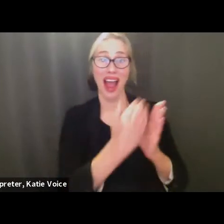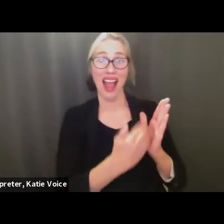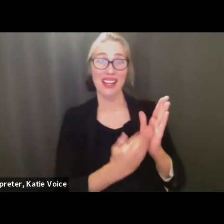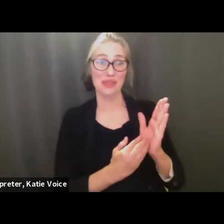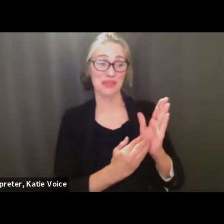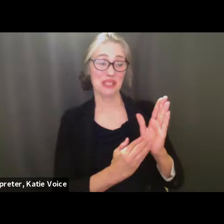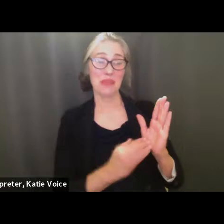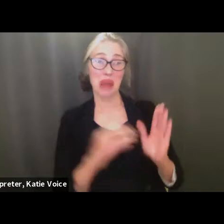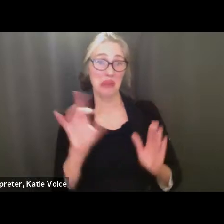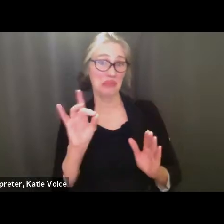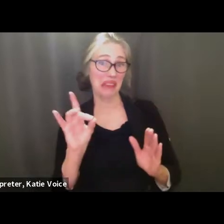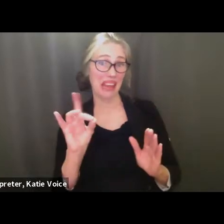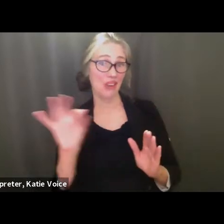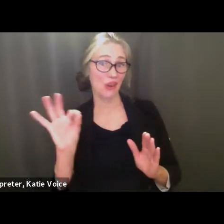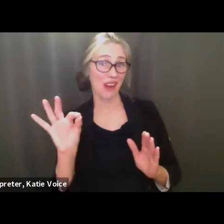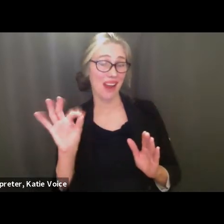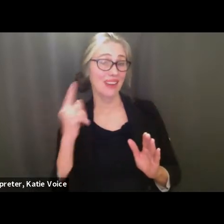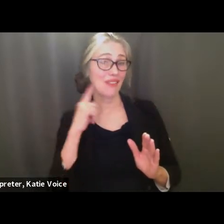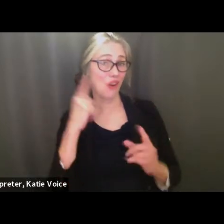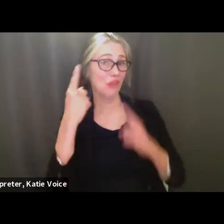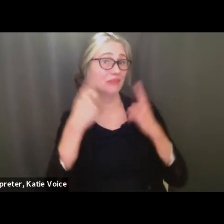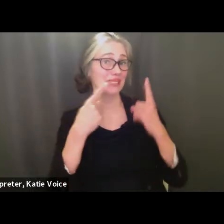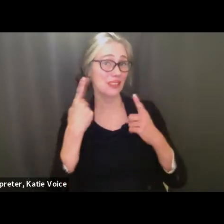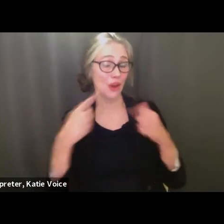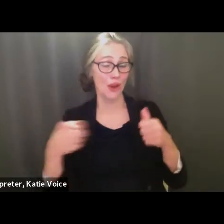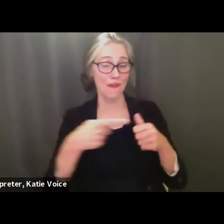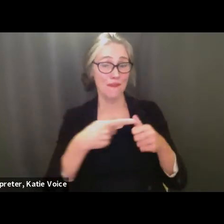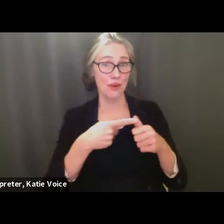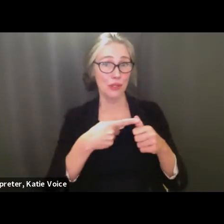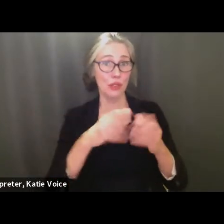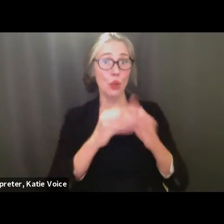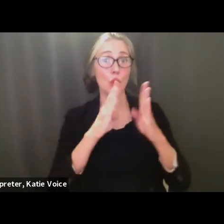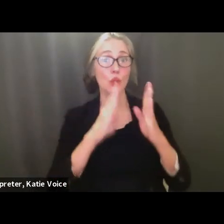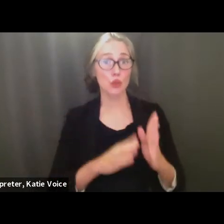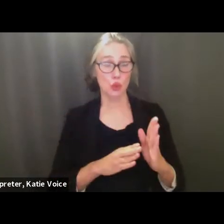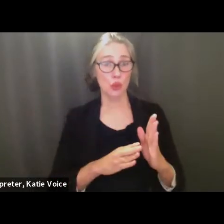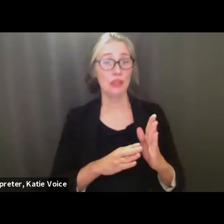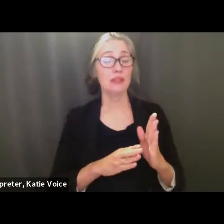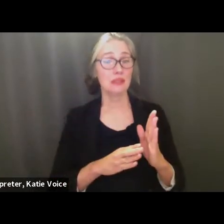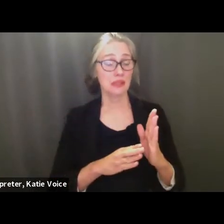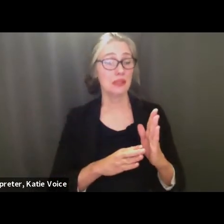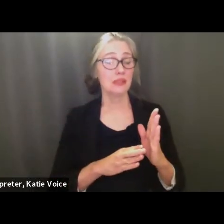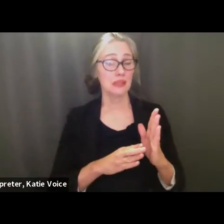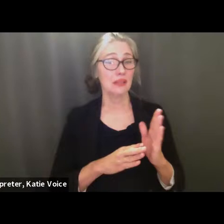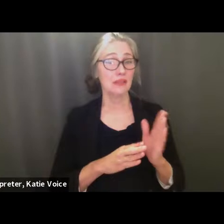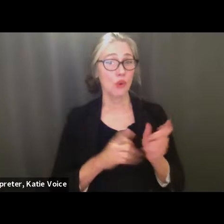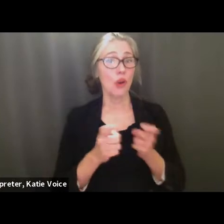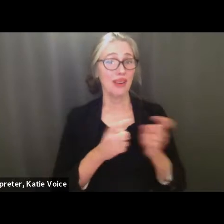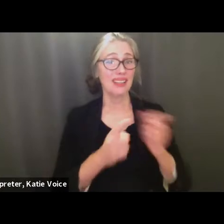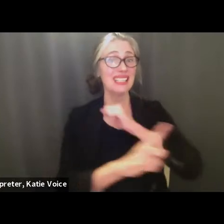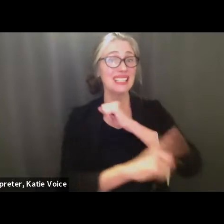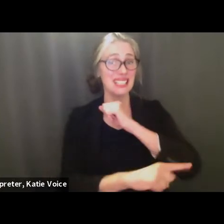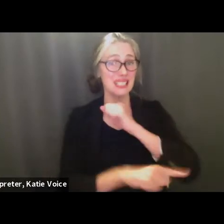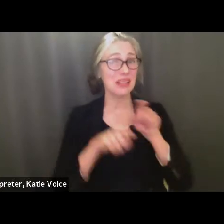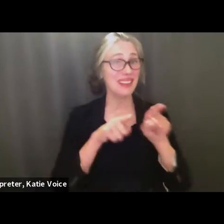And the first one is an item on student discipline, which was discussed in closed session. So for this item, I'd like to have